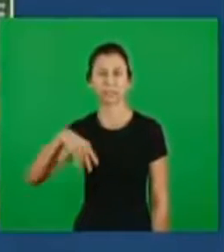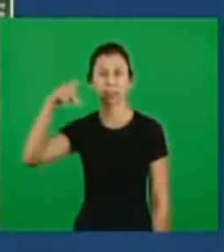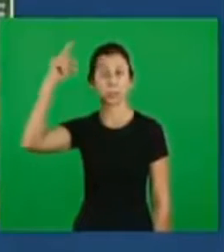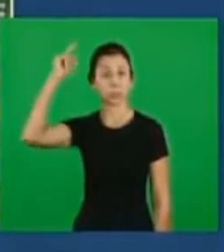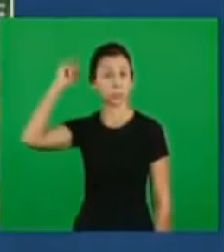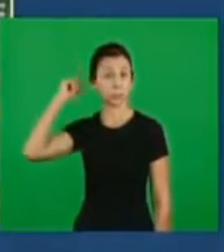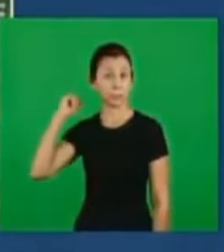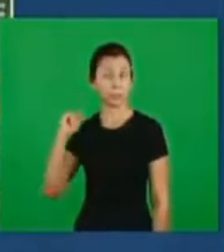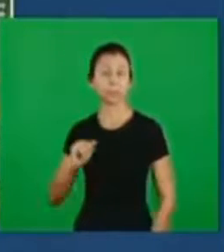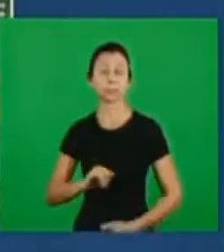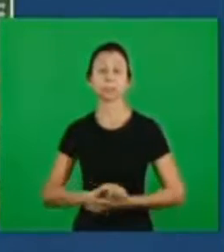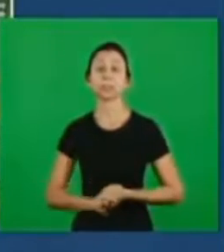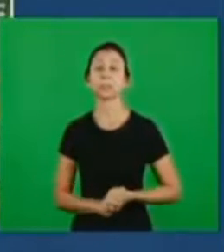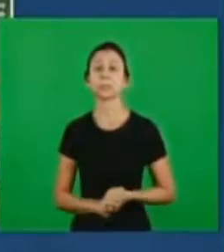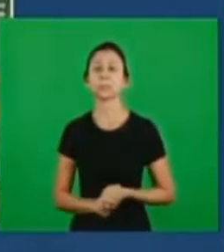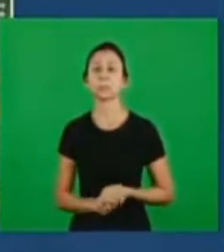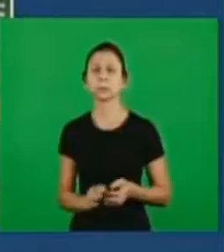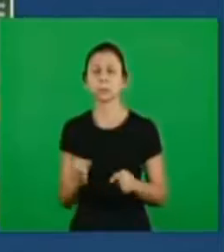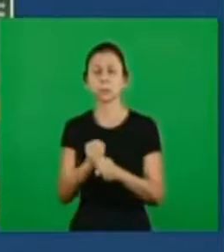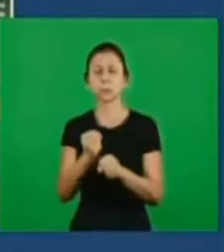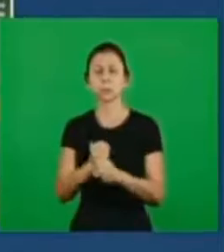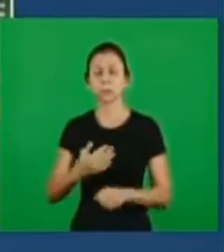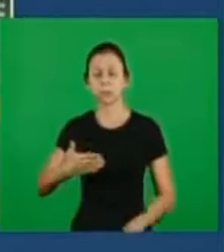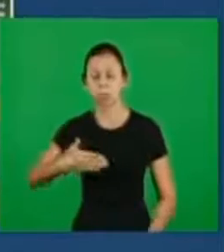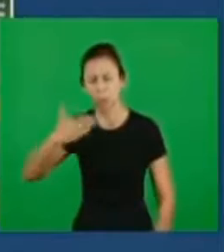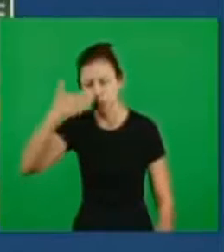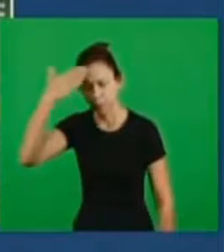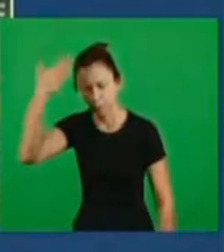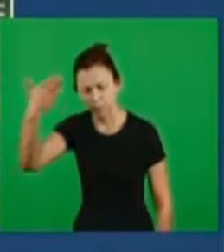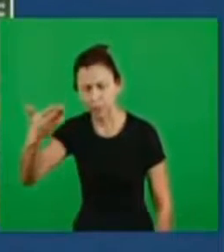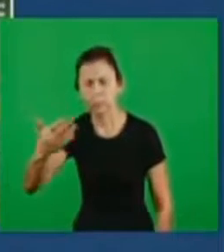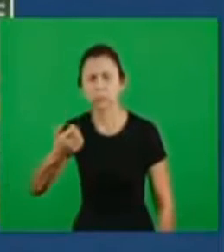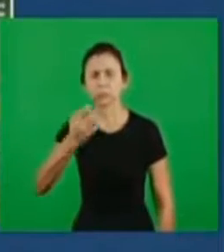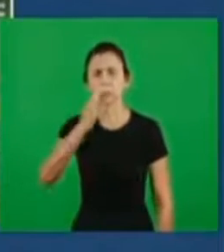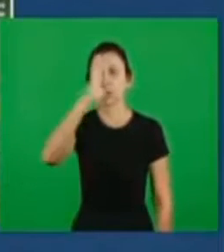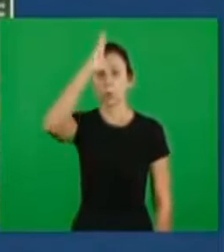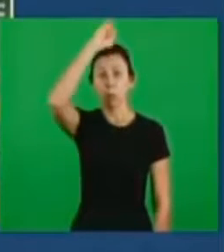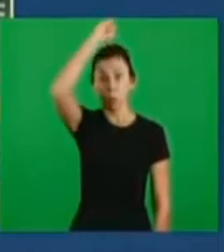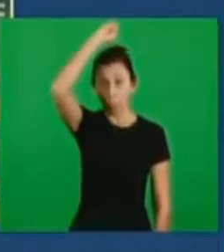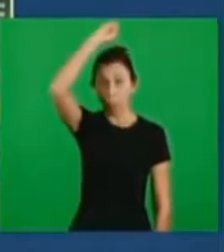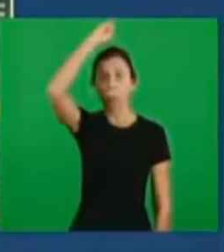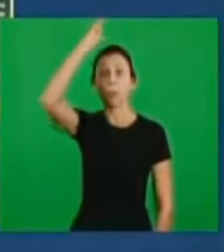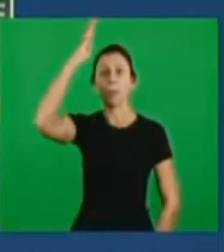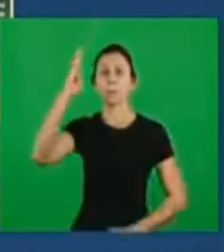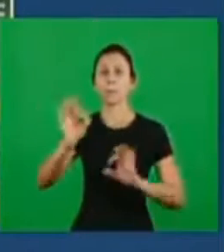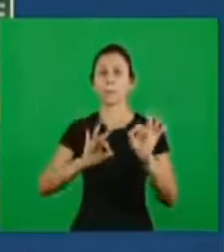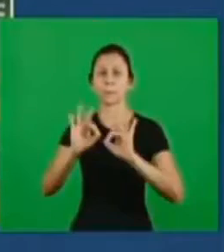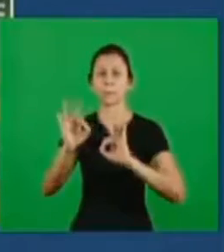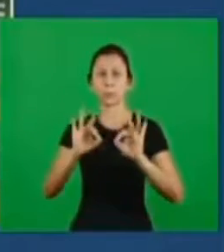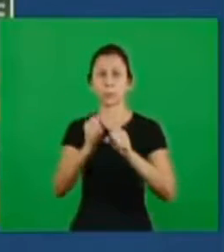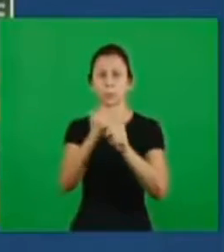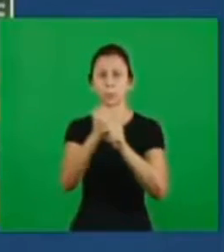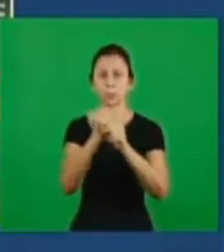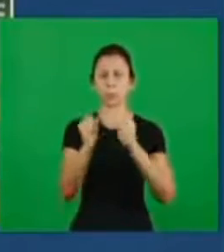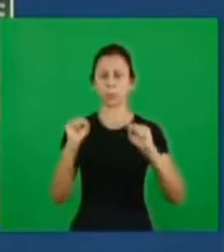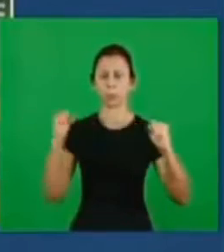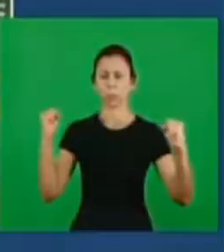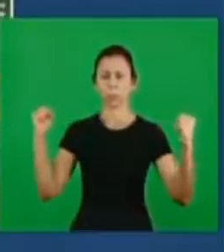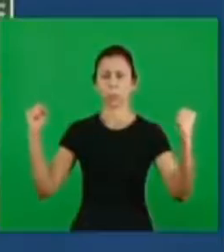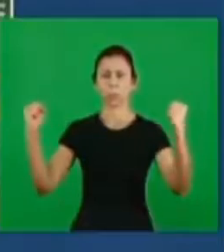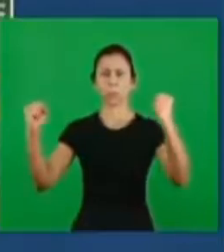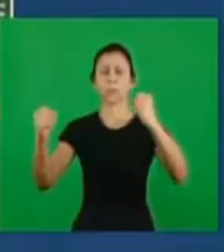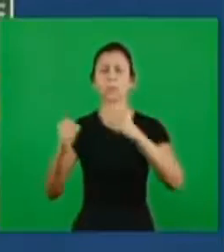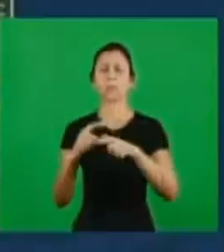which was made in homage, not only to homage to the Romans made. They made many amphitheaters